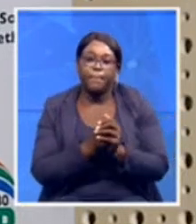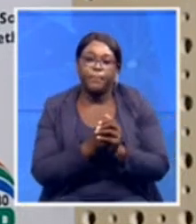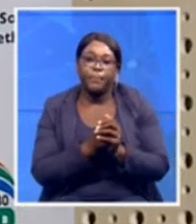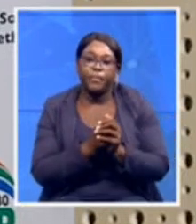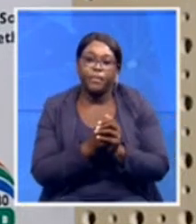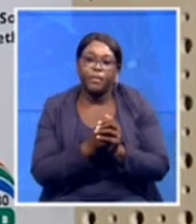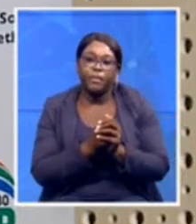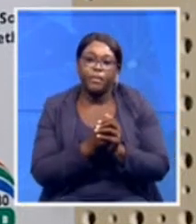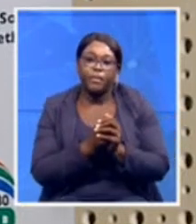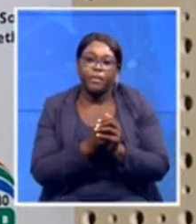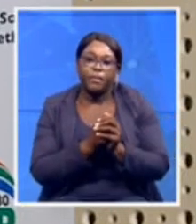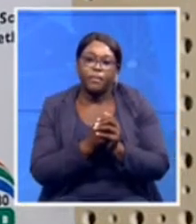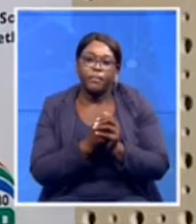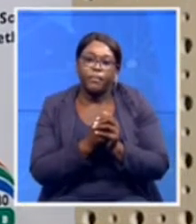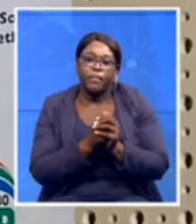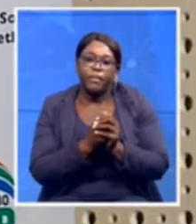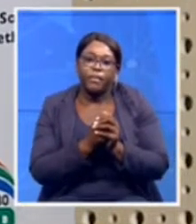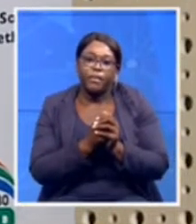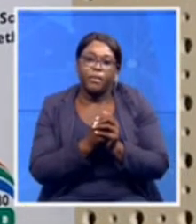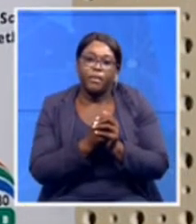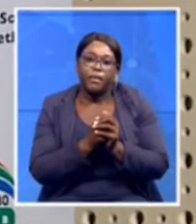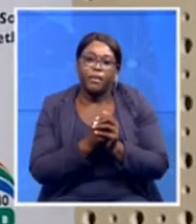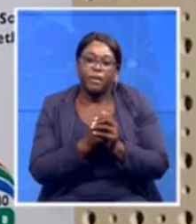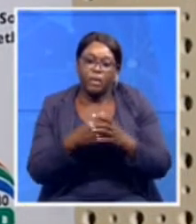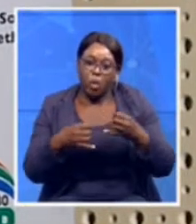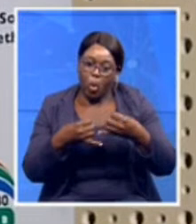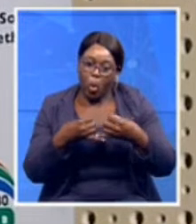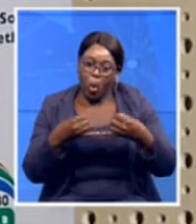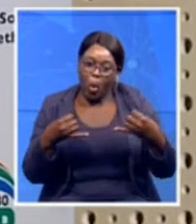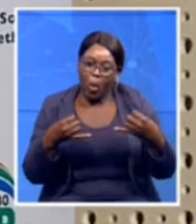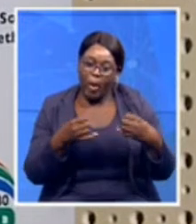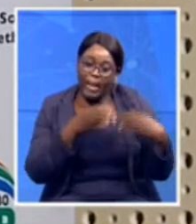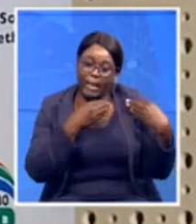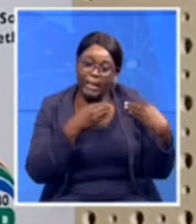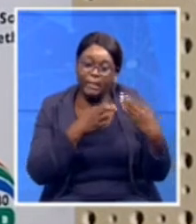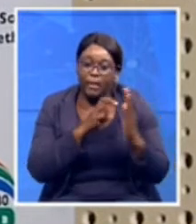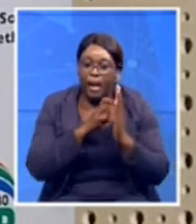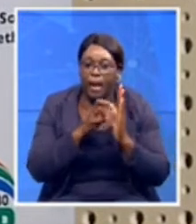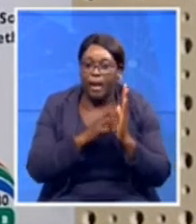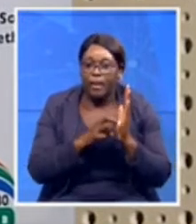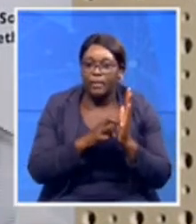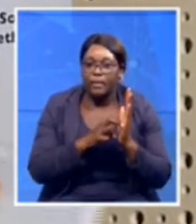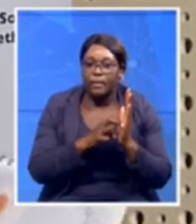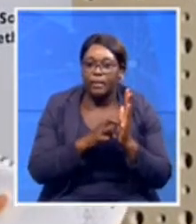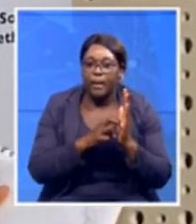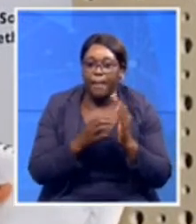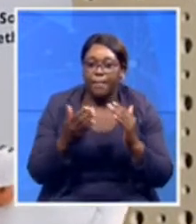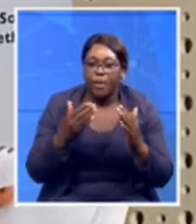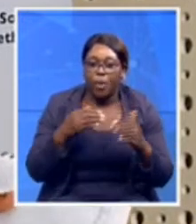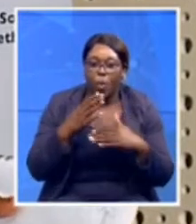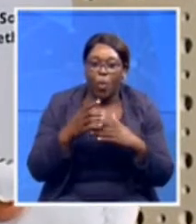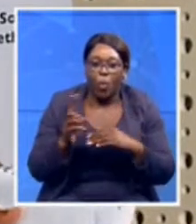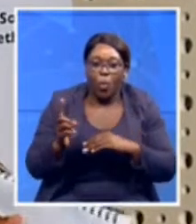of the Online Safety Act, what is that they to do beyond what they had? Because they realized that we're far away from